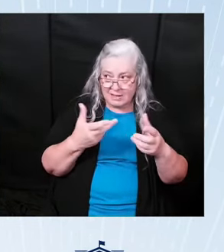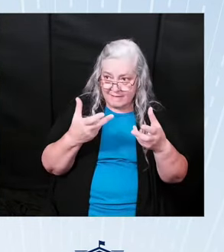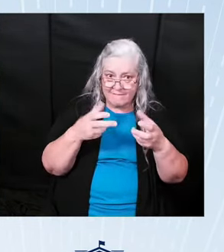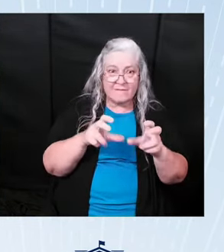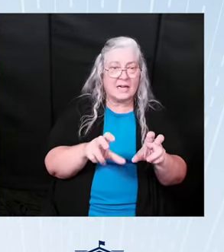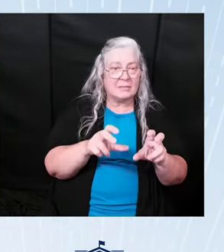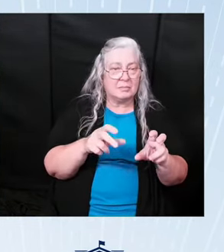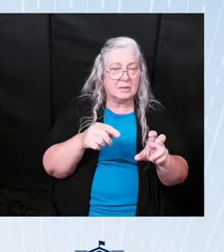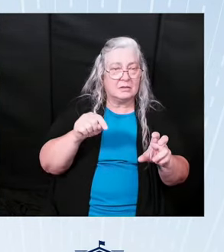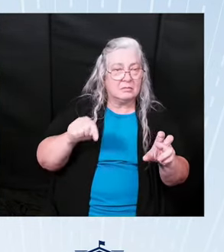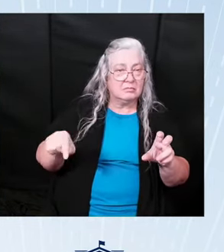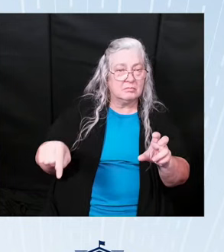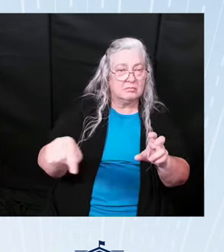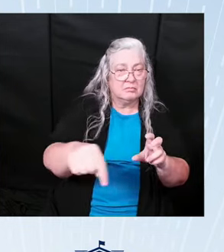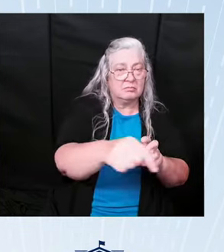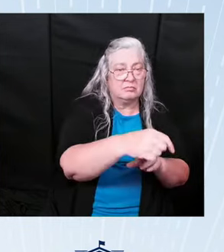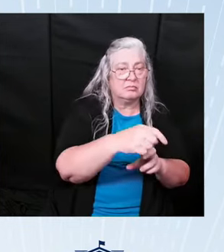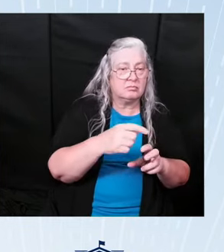related